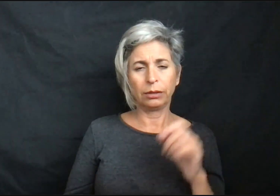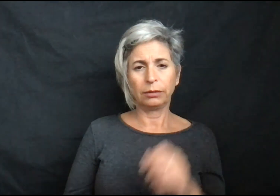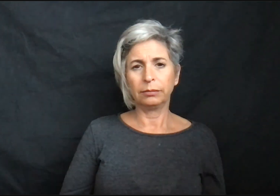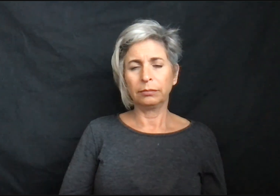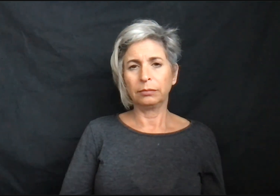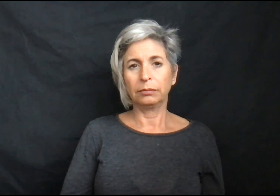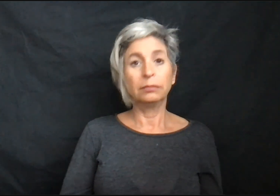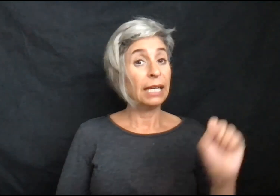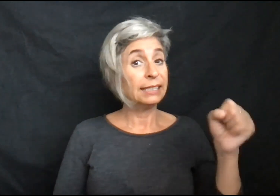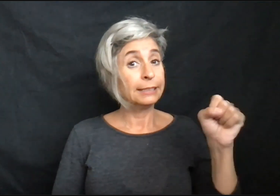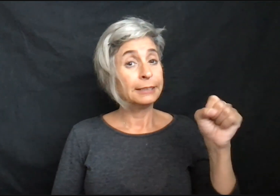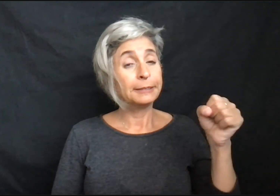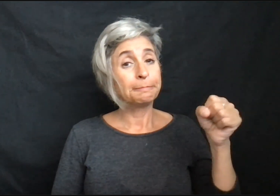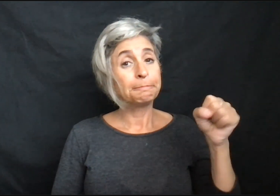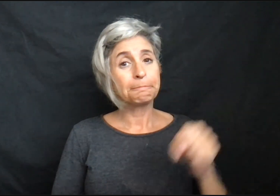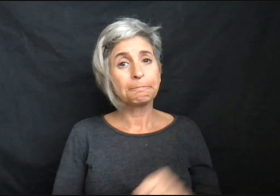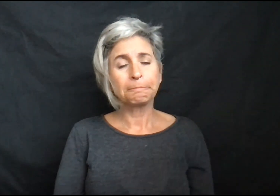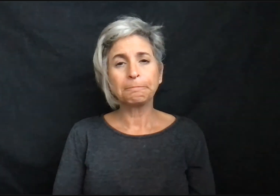Yes.